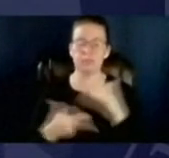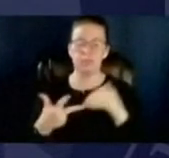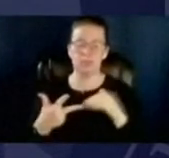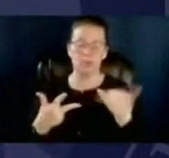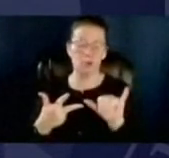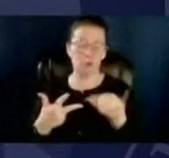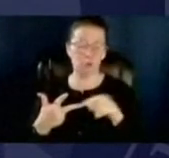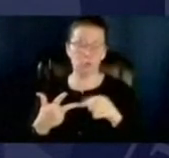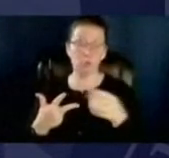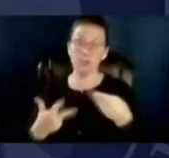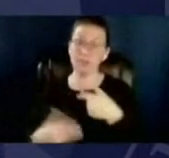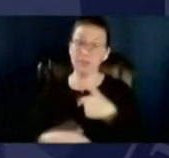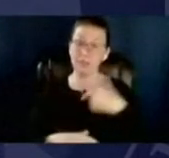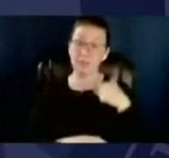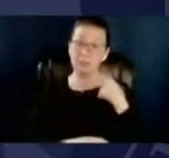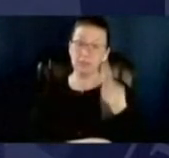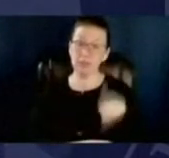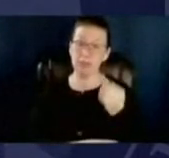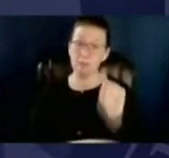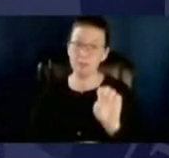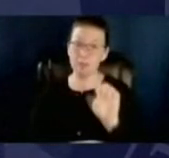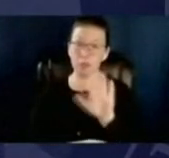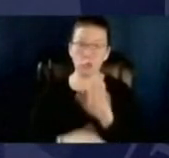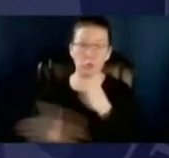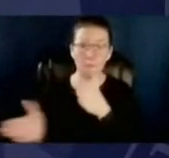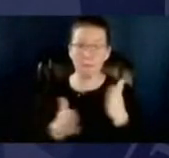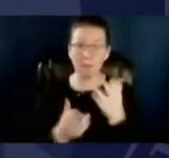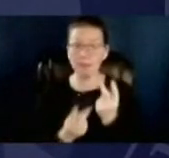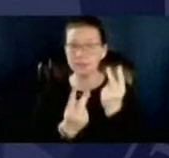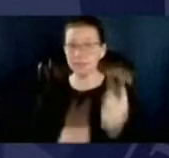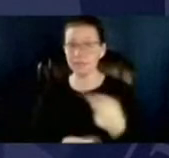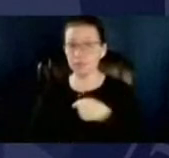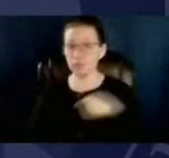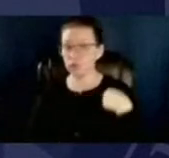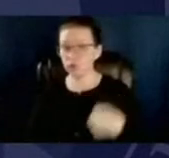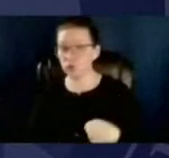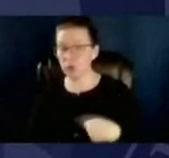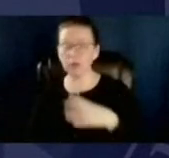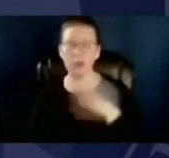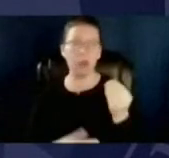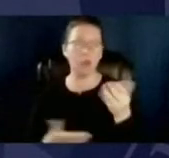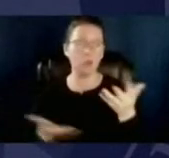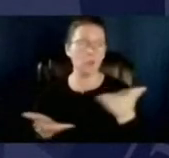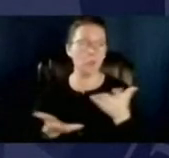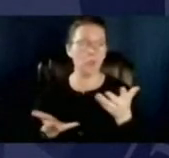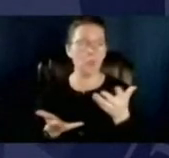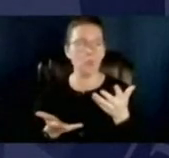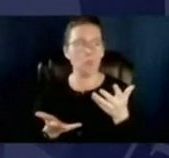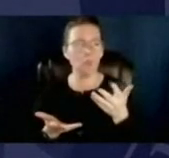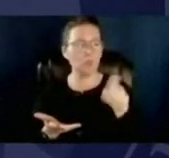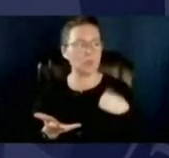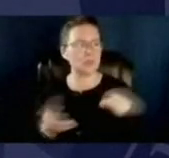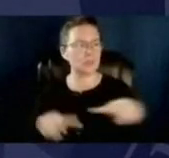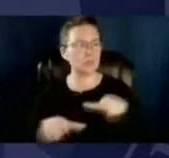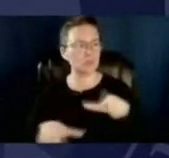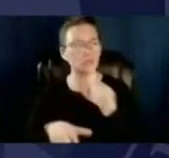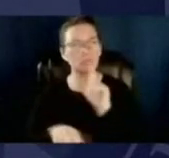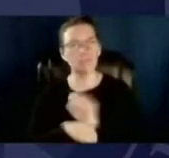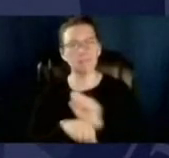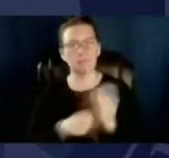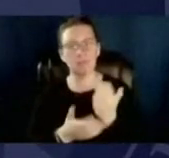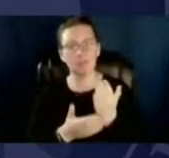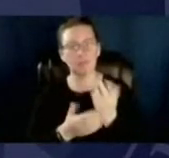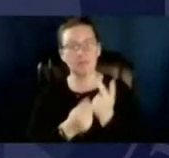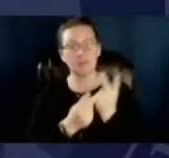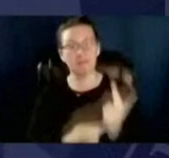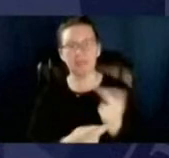an update on your possible plans to visit China? And what would it take for you to visit China? You mentioned you were